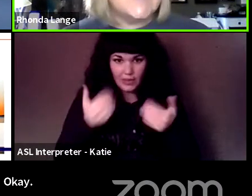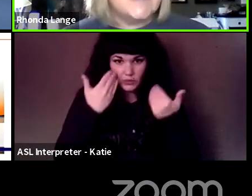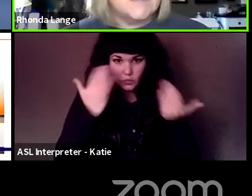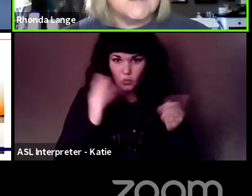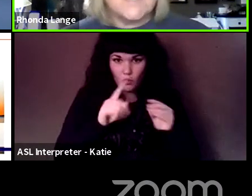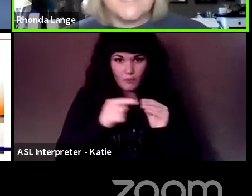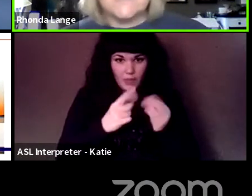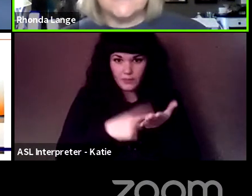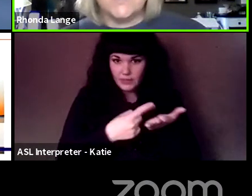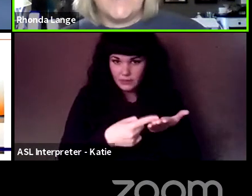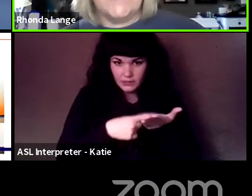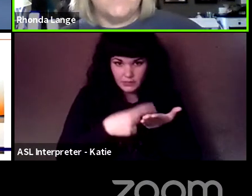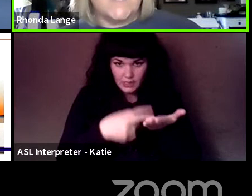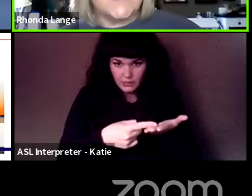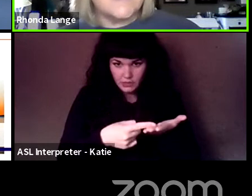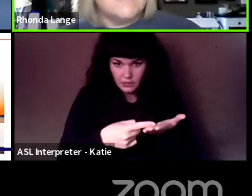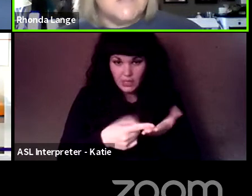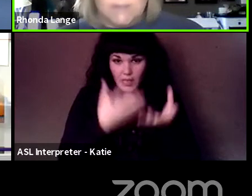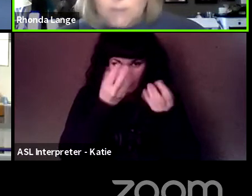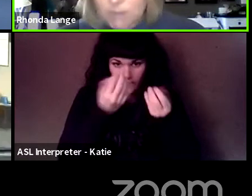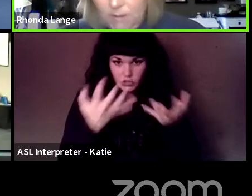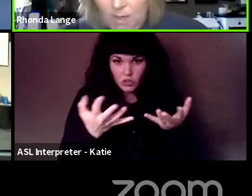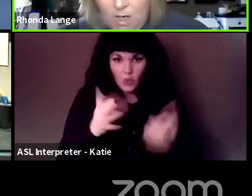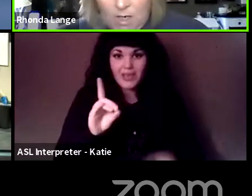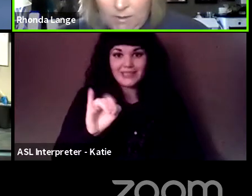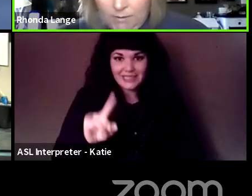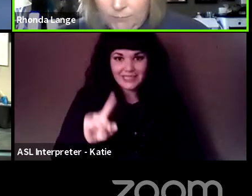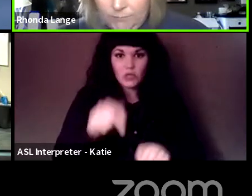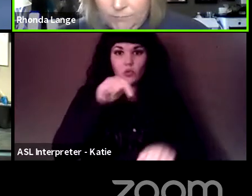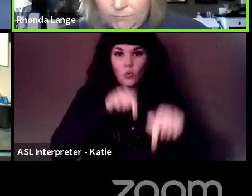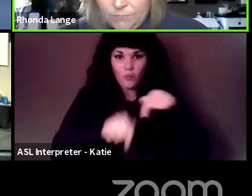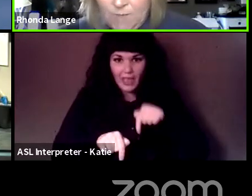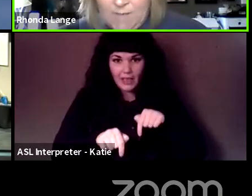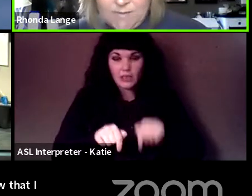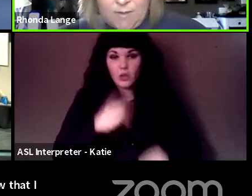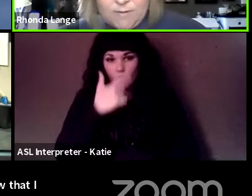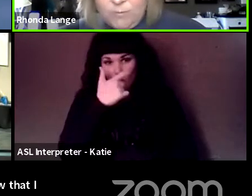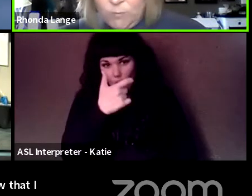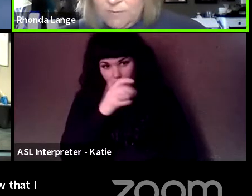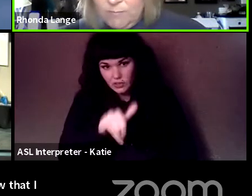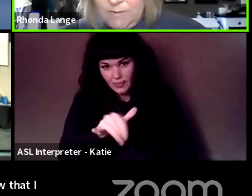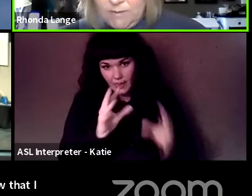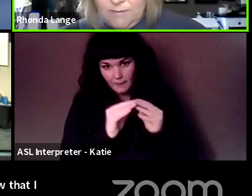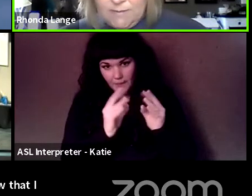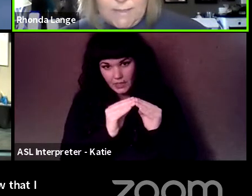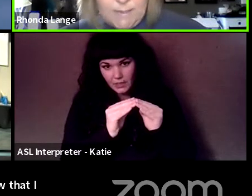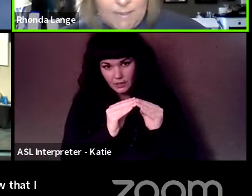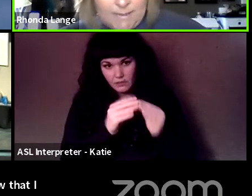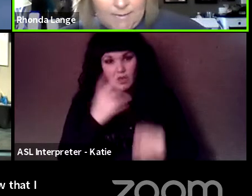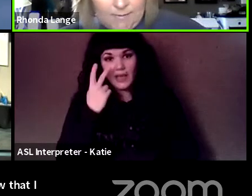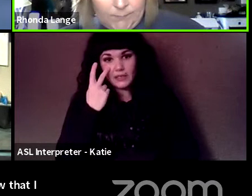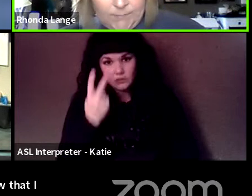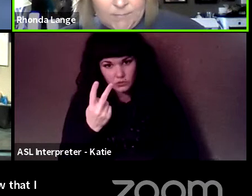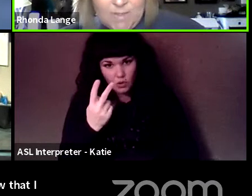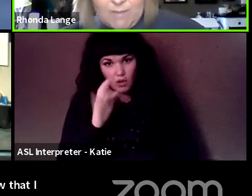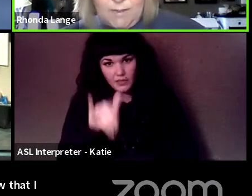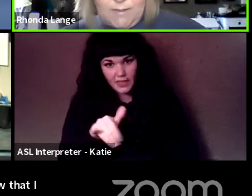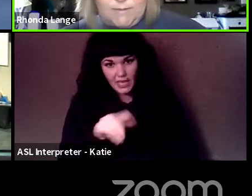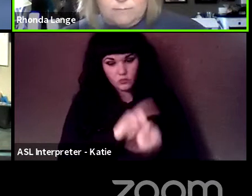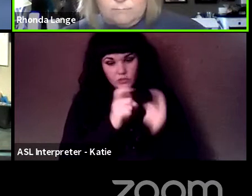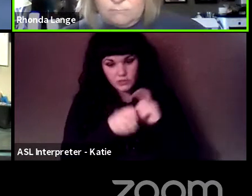let everybody know that I did go back and watch the meeting. I saw that it was amended the 10